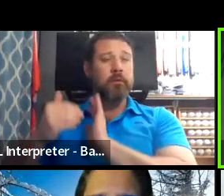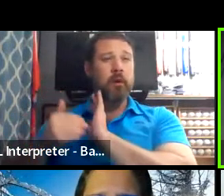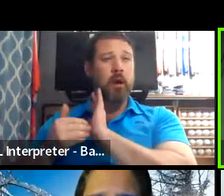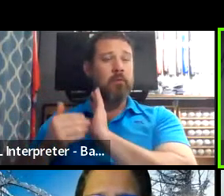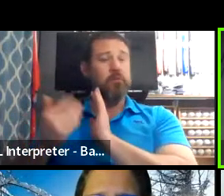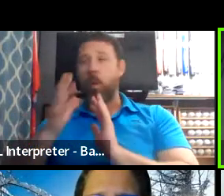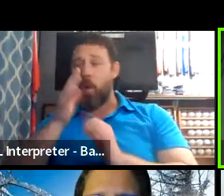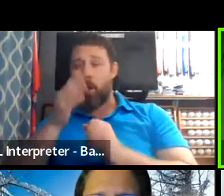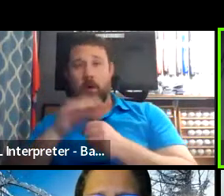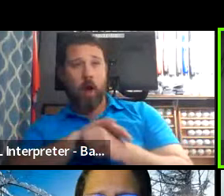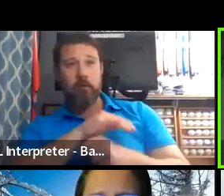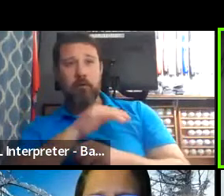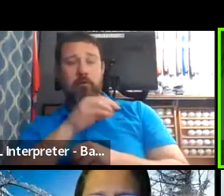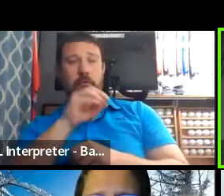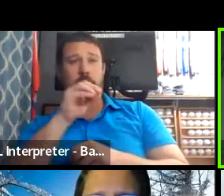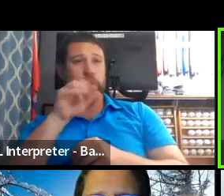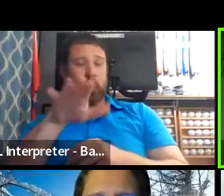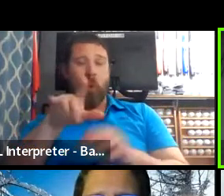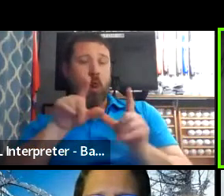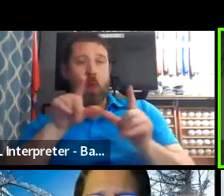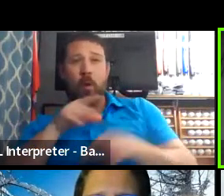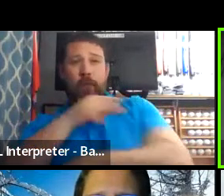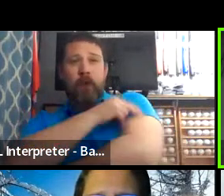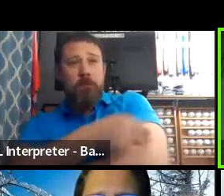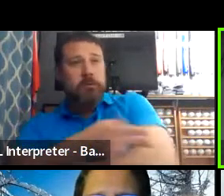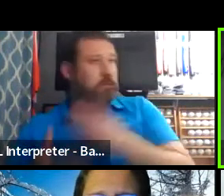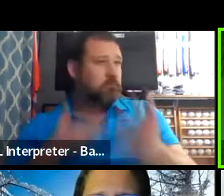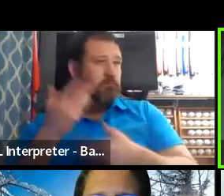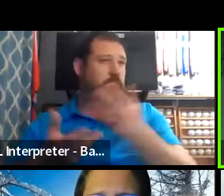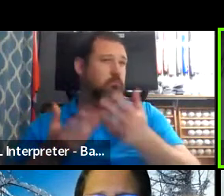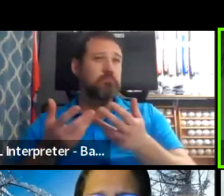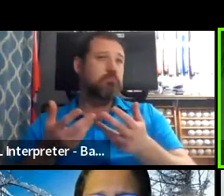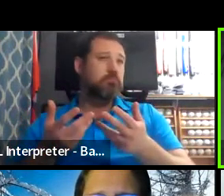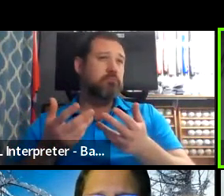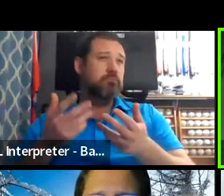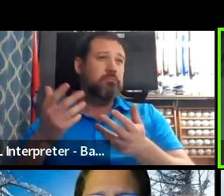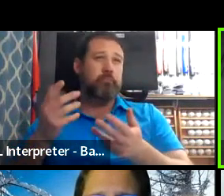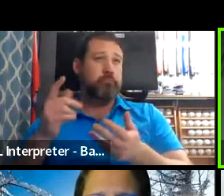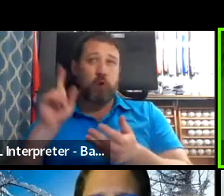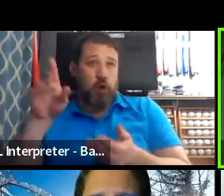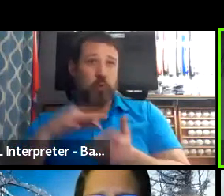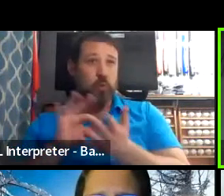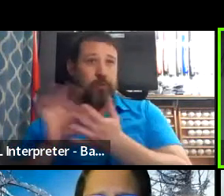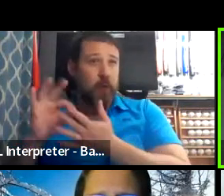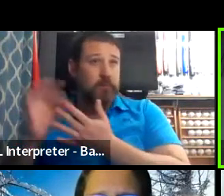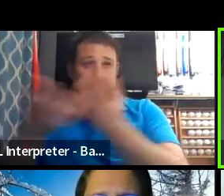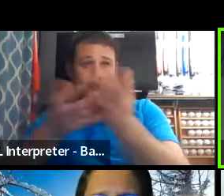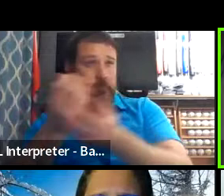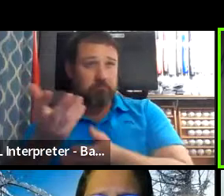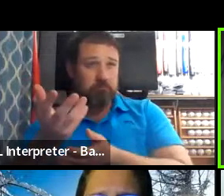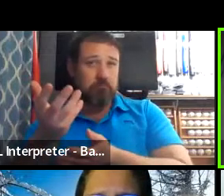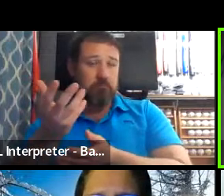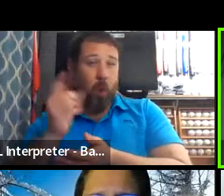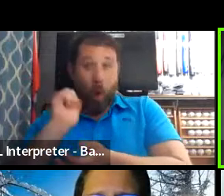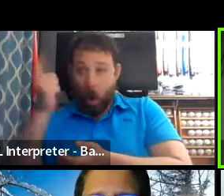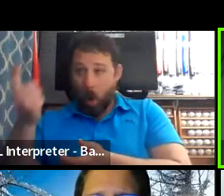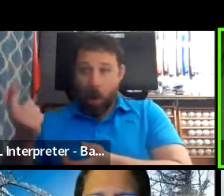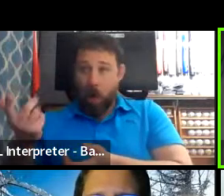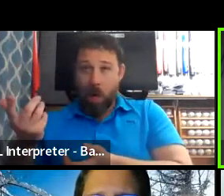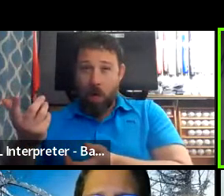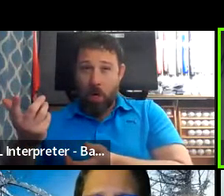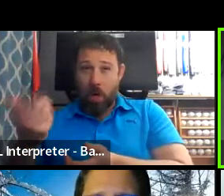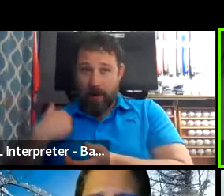pharmacy, like some of the places where people are getting tested or vaccinated now, because I'm not so sure that all the doctor's offices have all